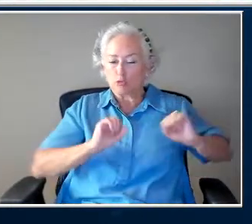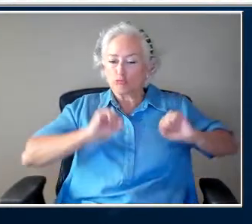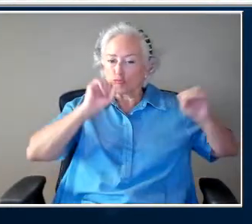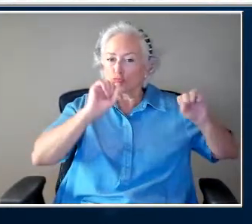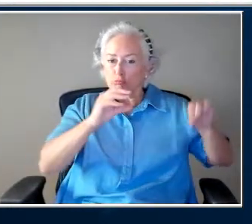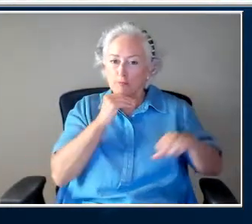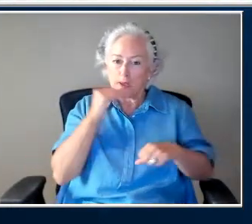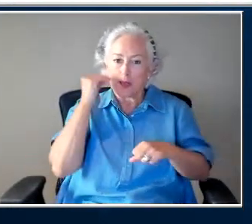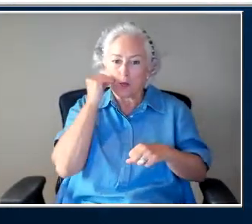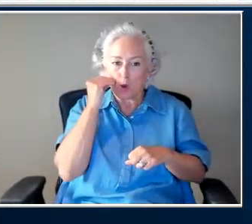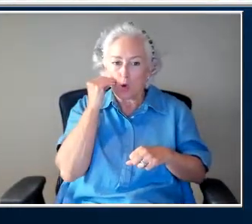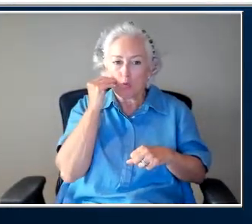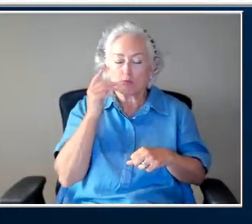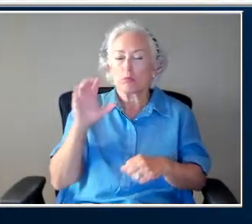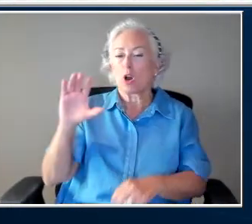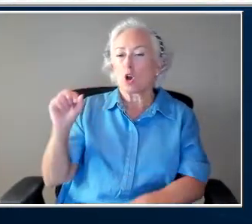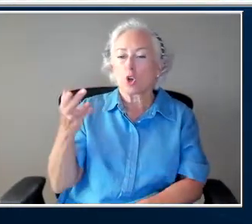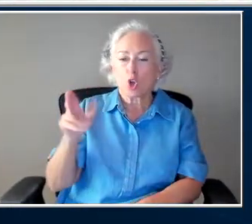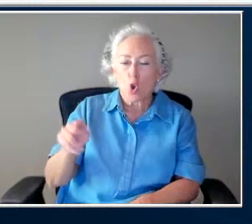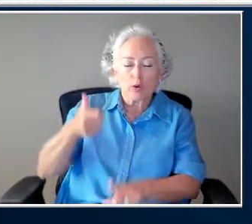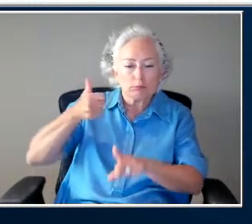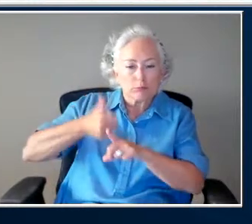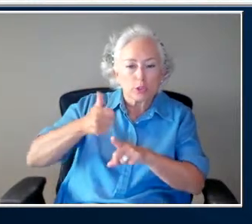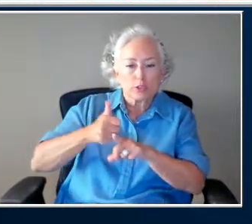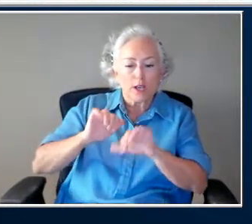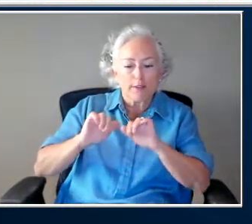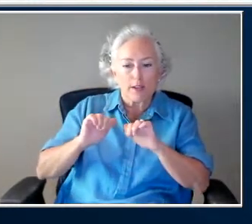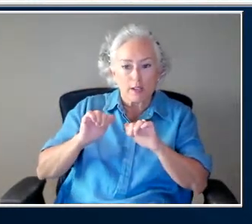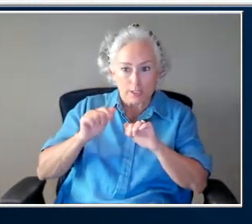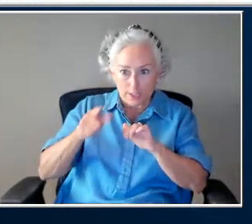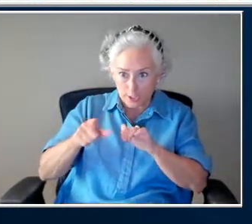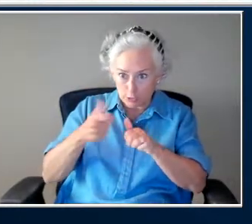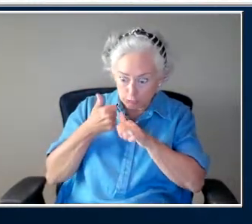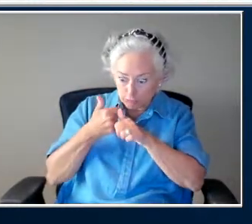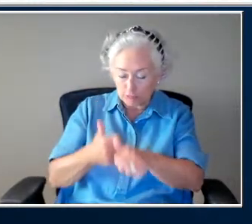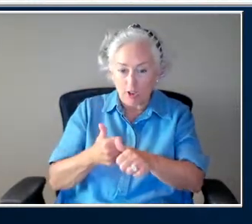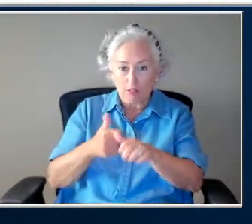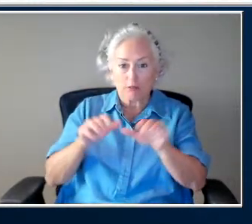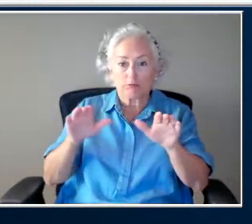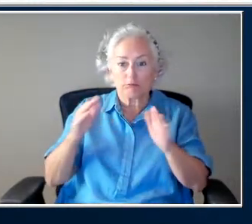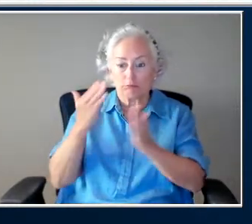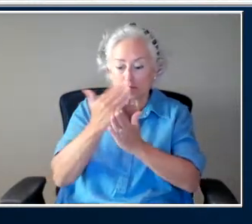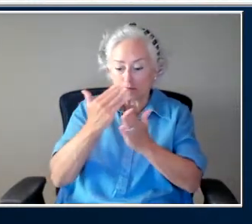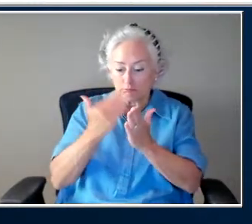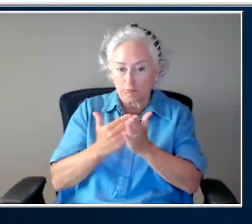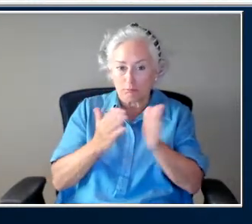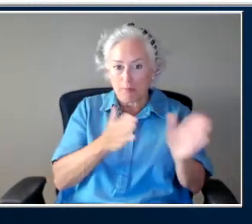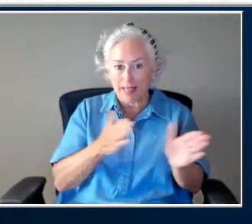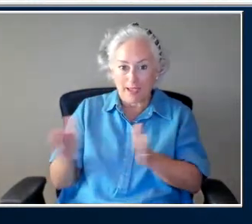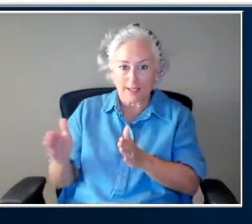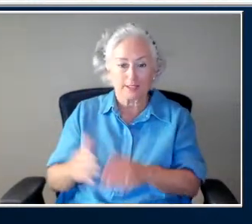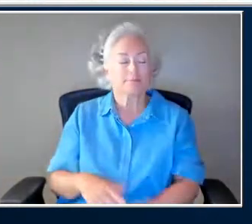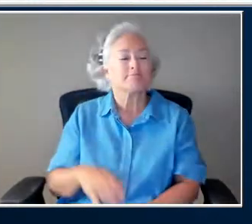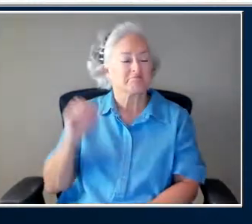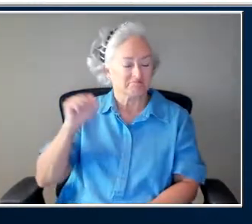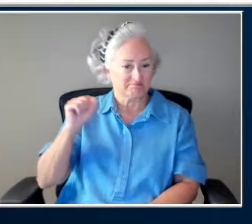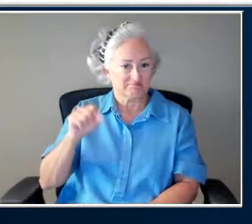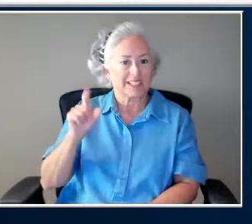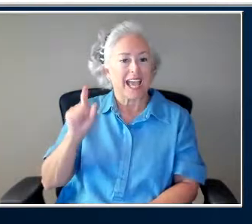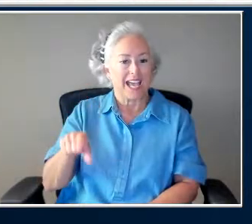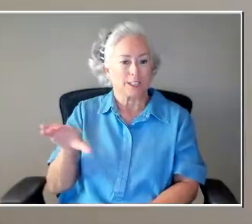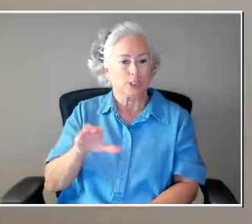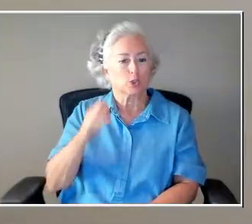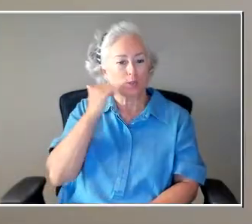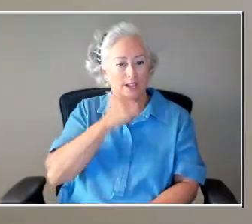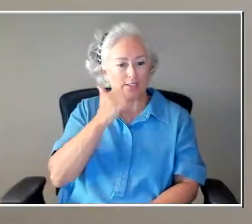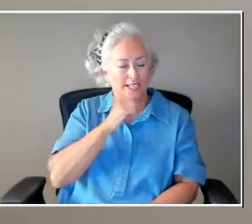you doing your at-home exercises? I had to do it every day. I couldn't skip a day or